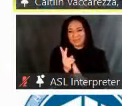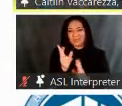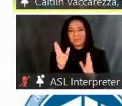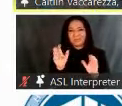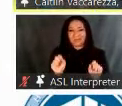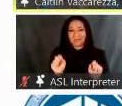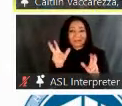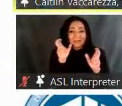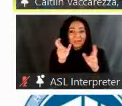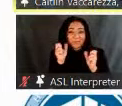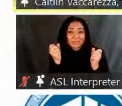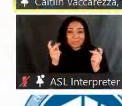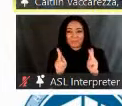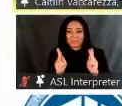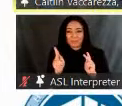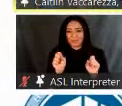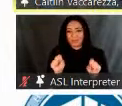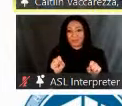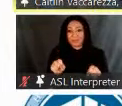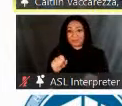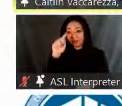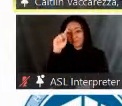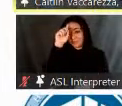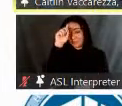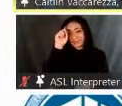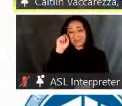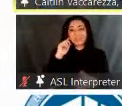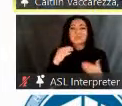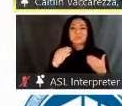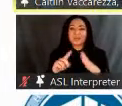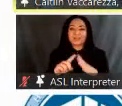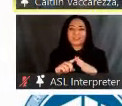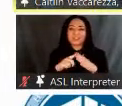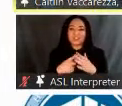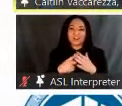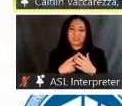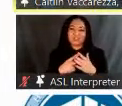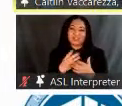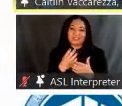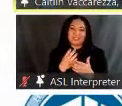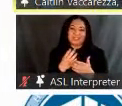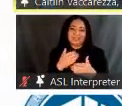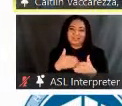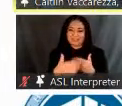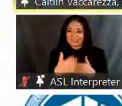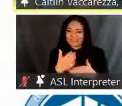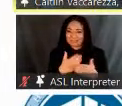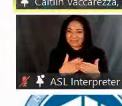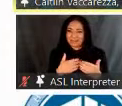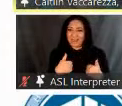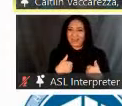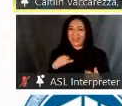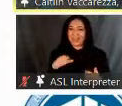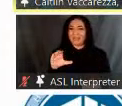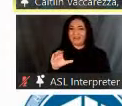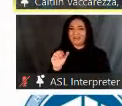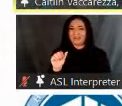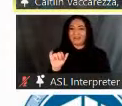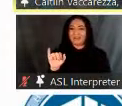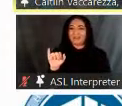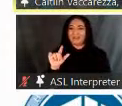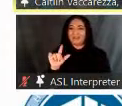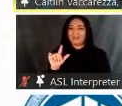as possible. So let's go ahead and get started in our next session. My name is Caitlin Vaccarezza, and I'm Vice President